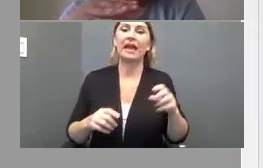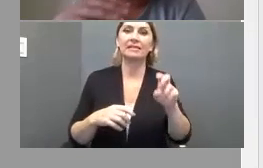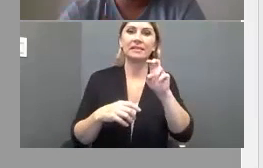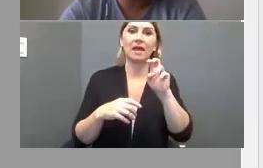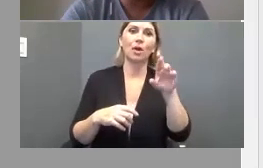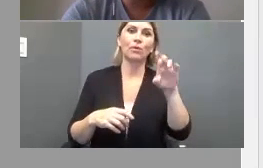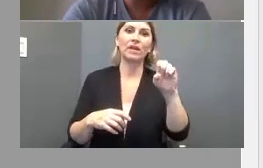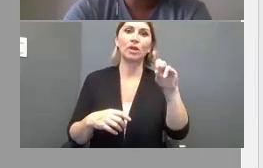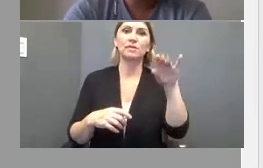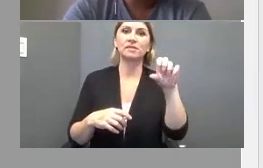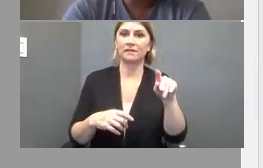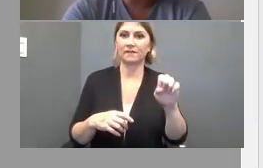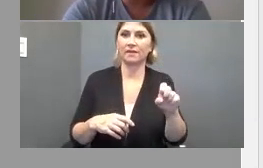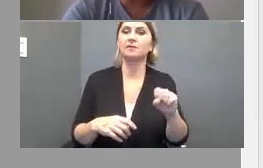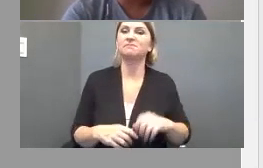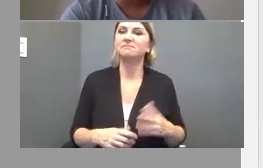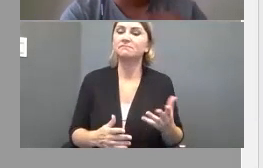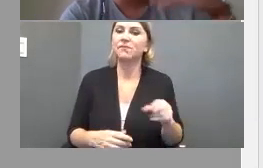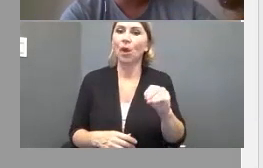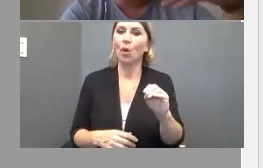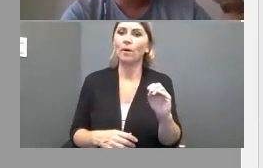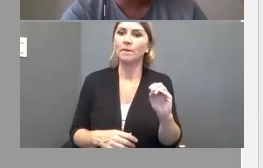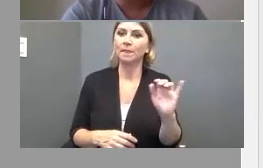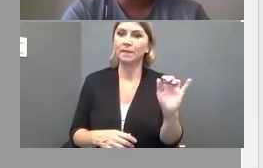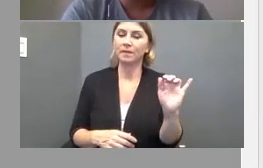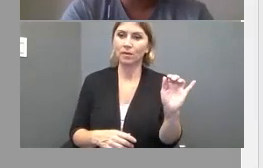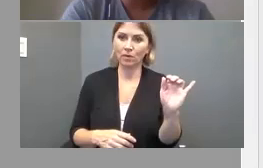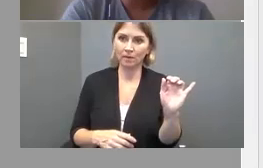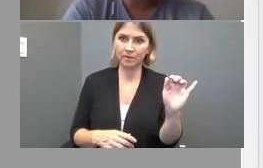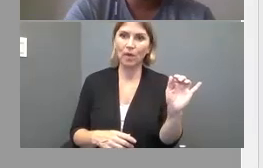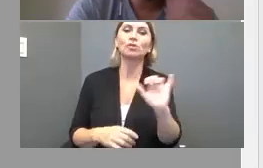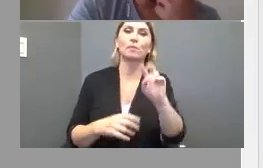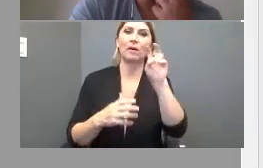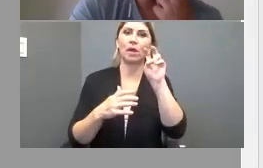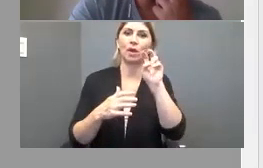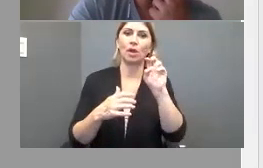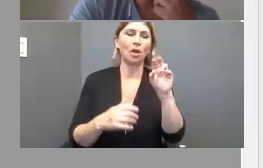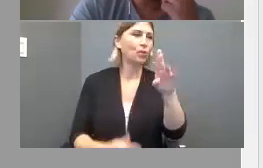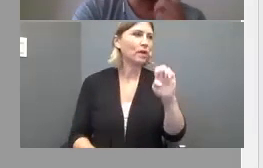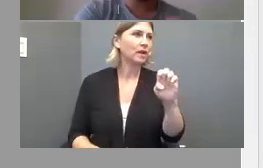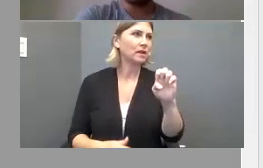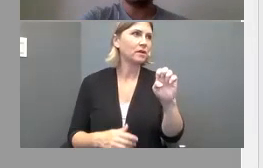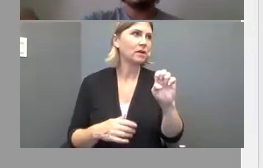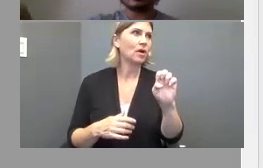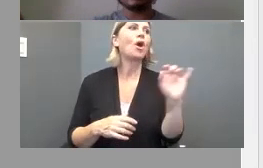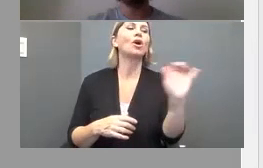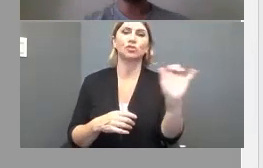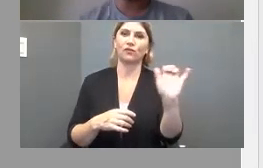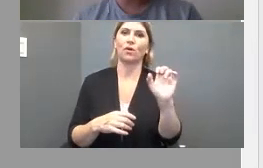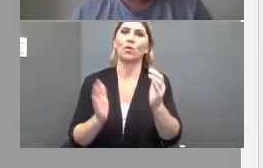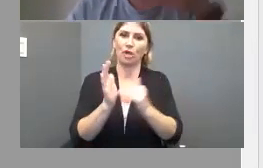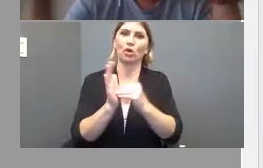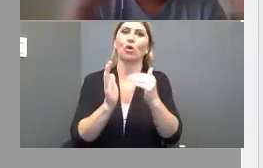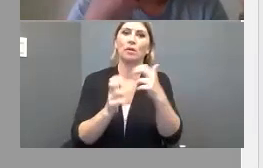versa as well, right? That also applies to our recurring functions as well. Okay, so now that we have